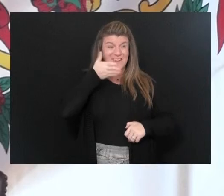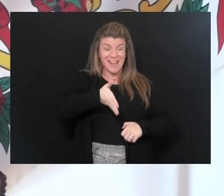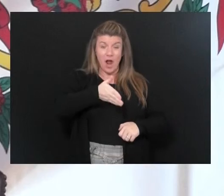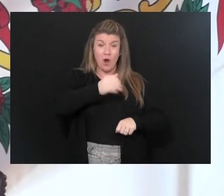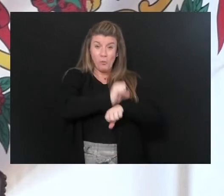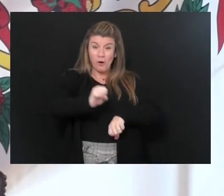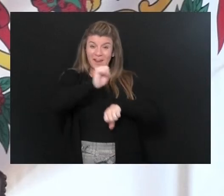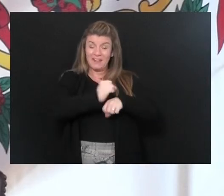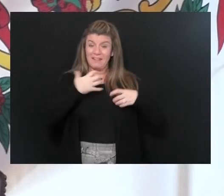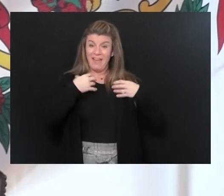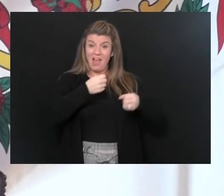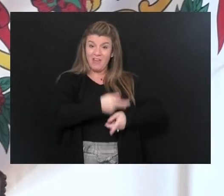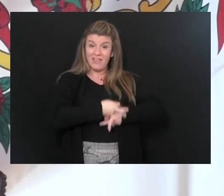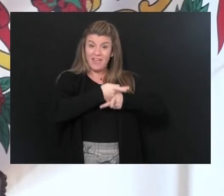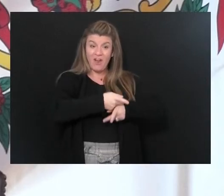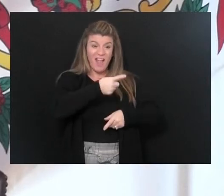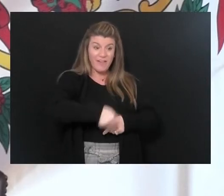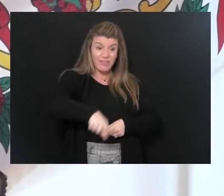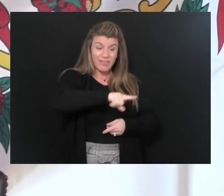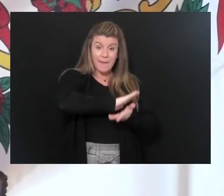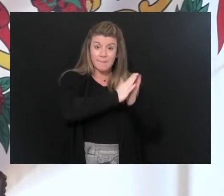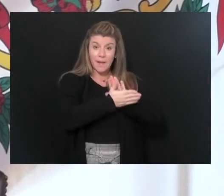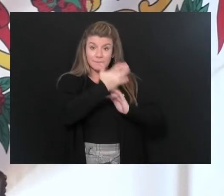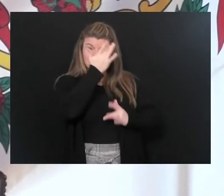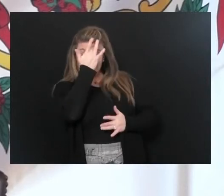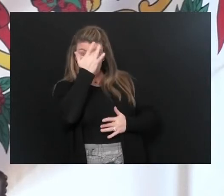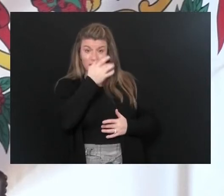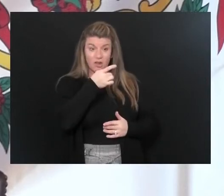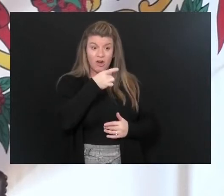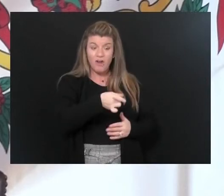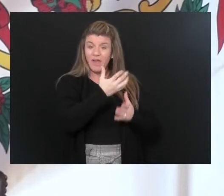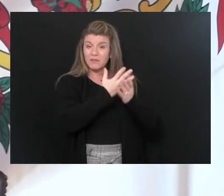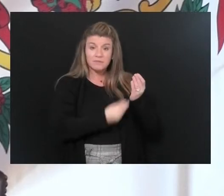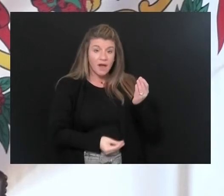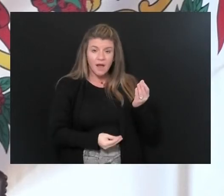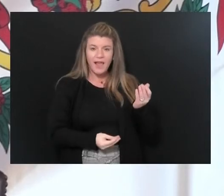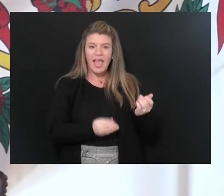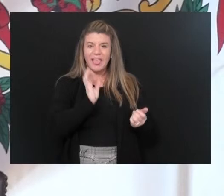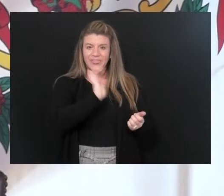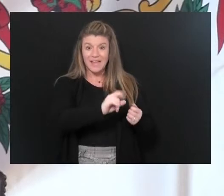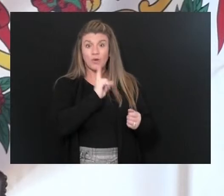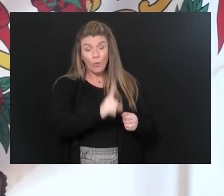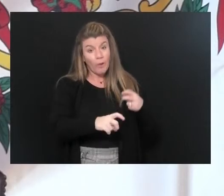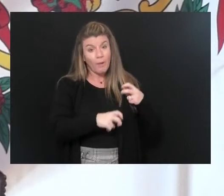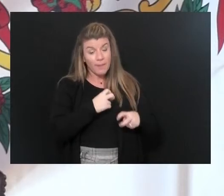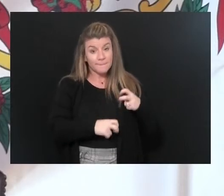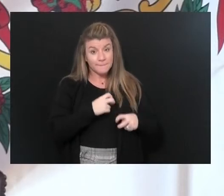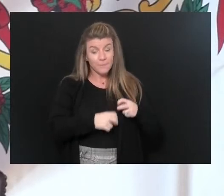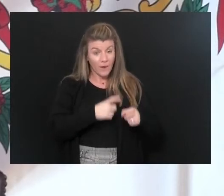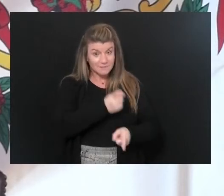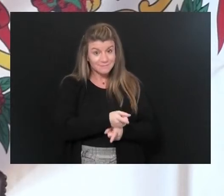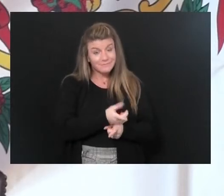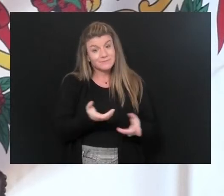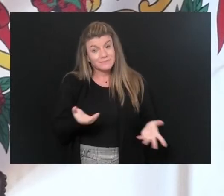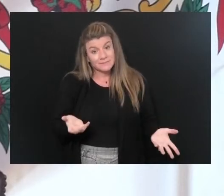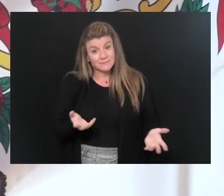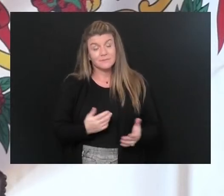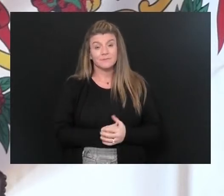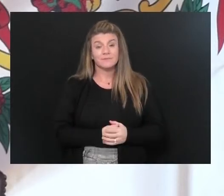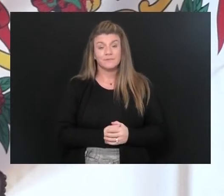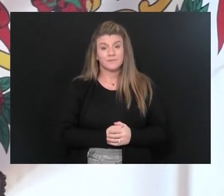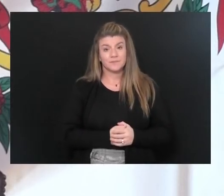that are doing the work, if they get sick or they fade away, we got real problems, don't we?